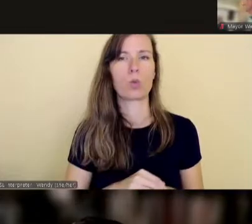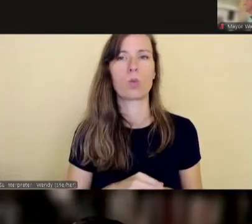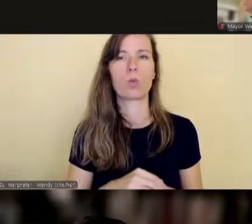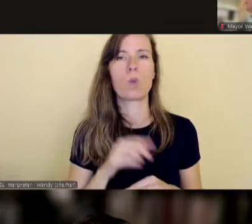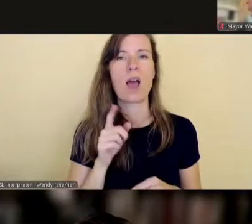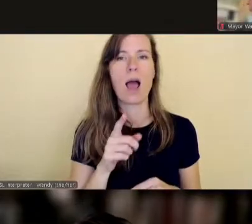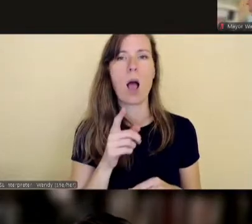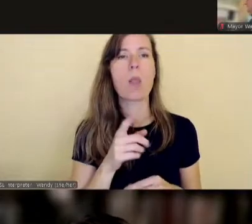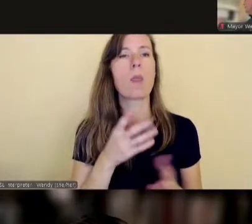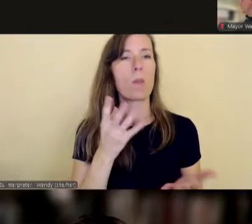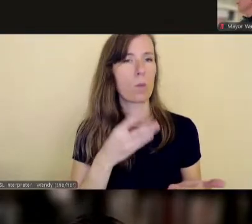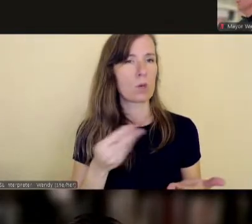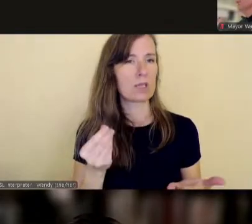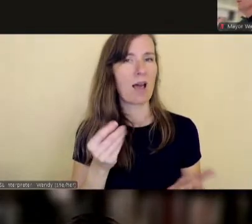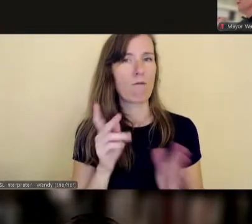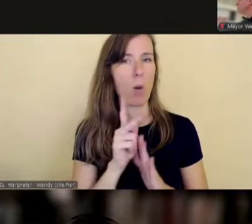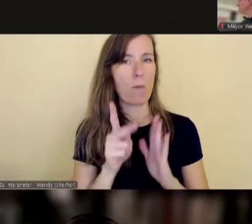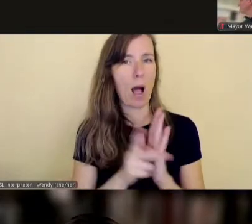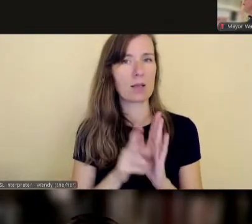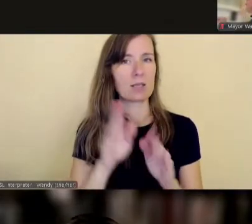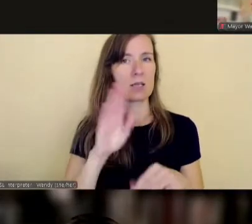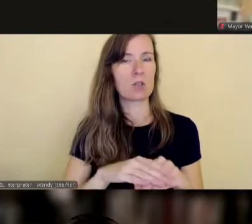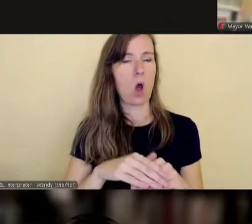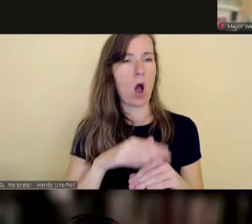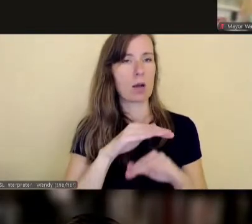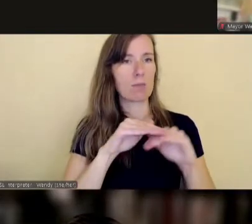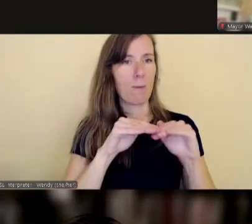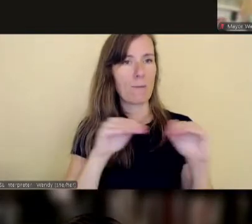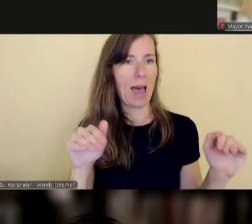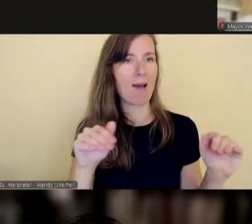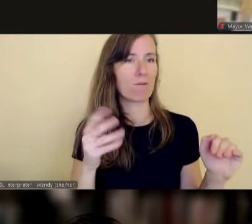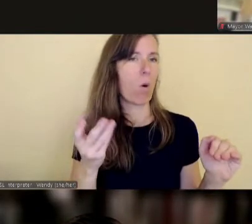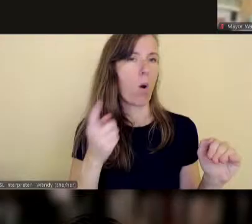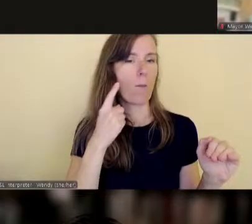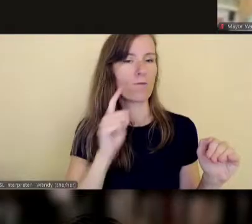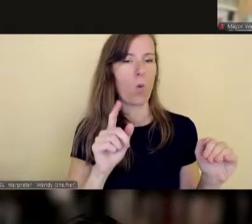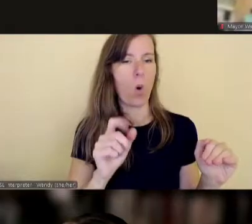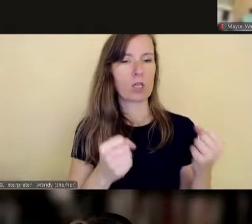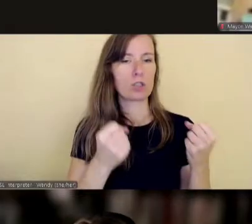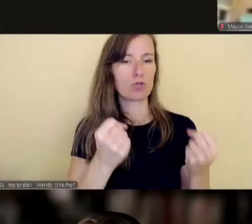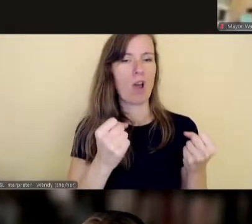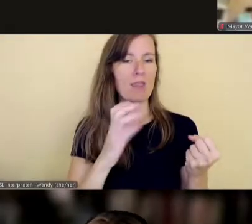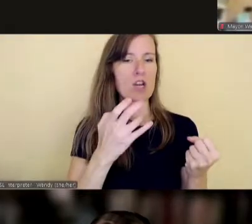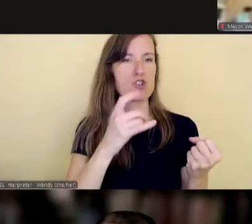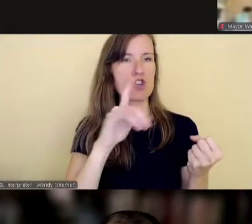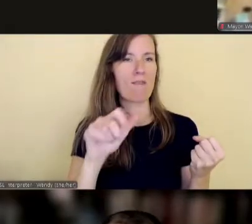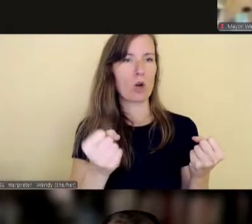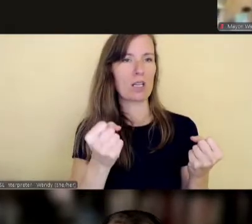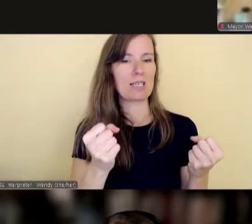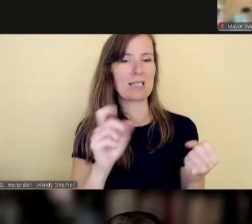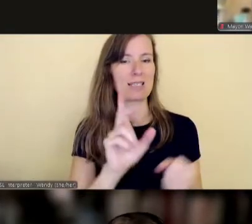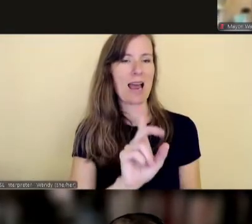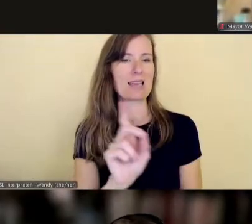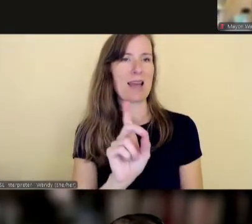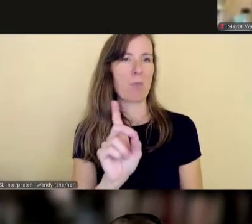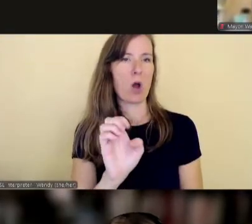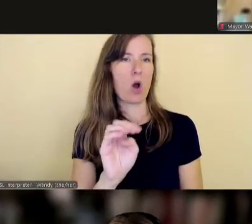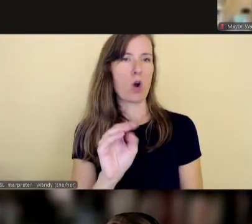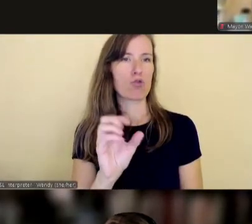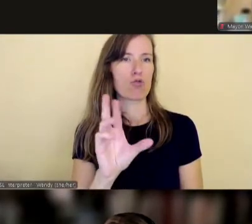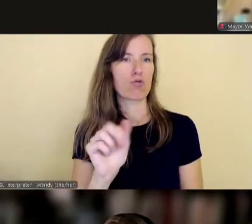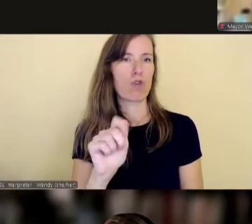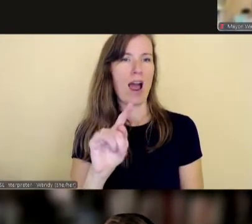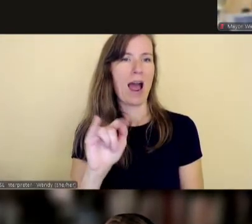policies that were on the platform for strengthening Cheverly's democratic institutions. However, one stood